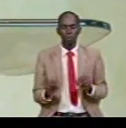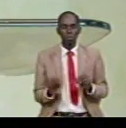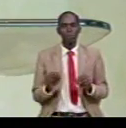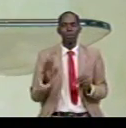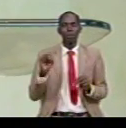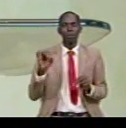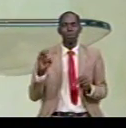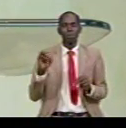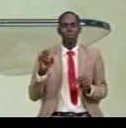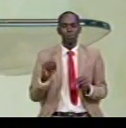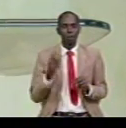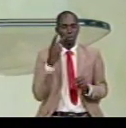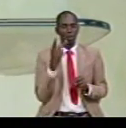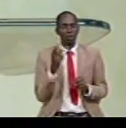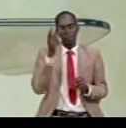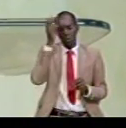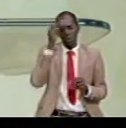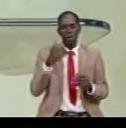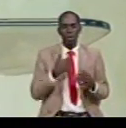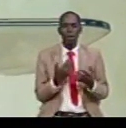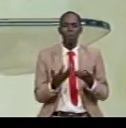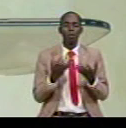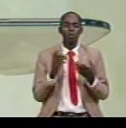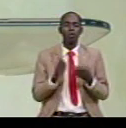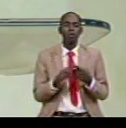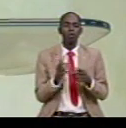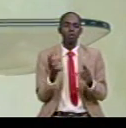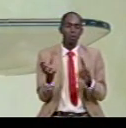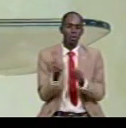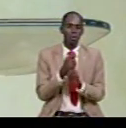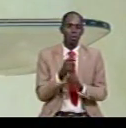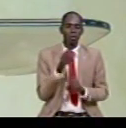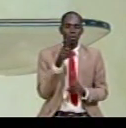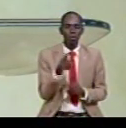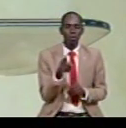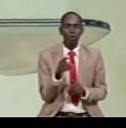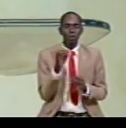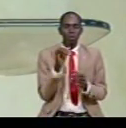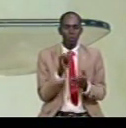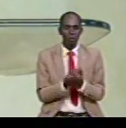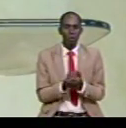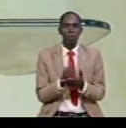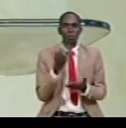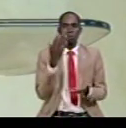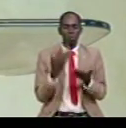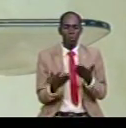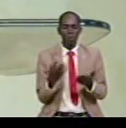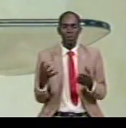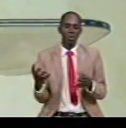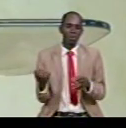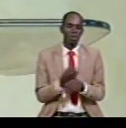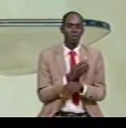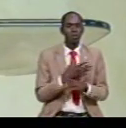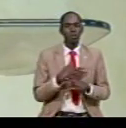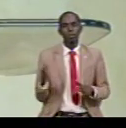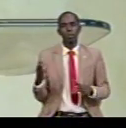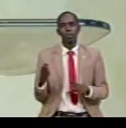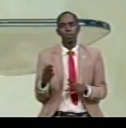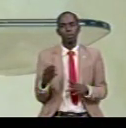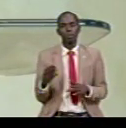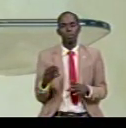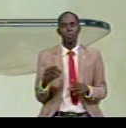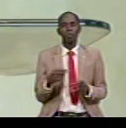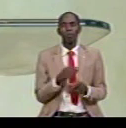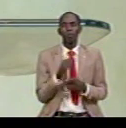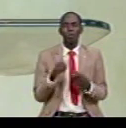desired to have you, that he will do what? That he may sift you as wheat. In fact, brethren, when you look